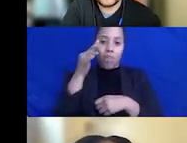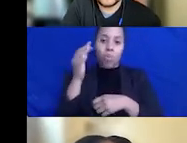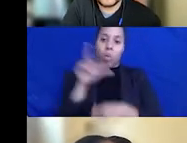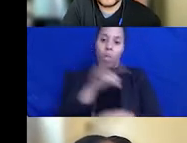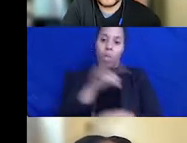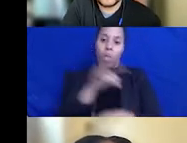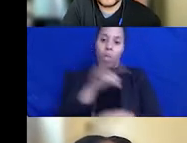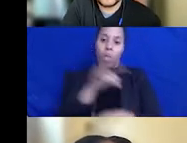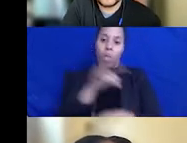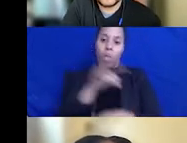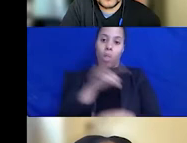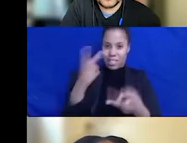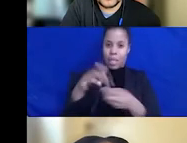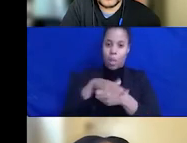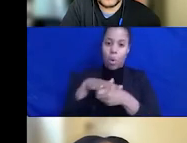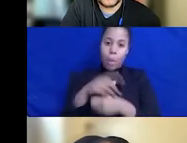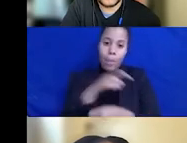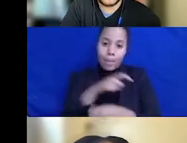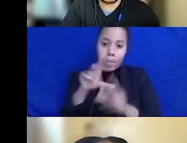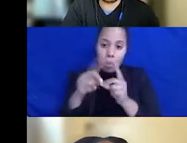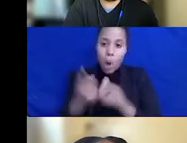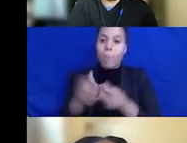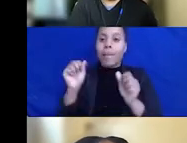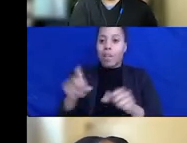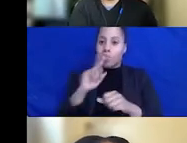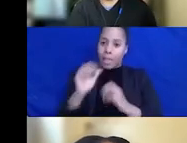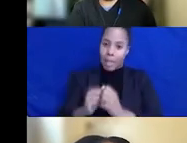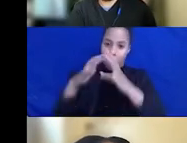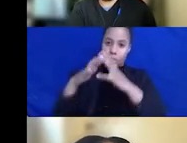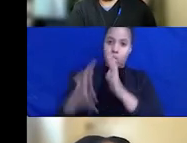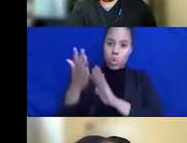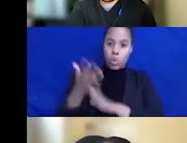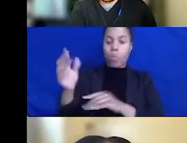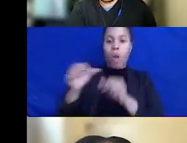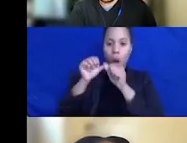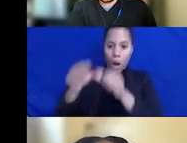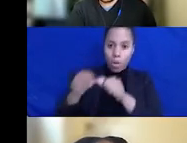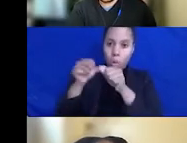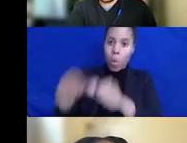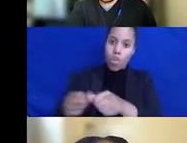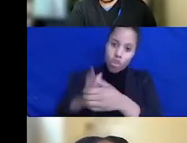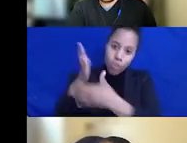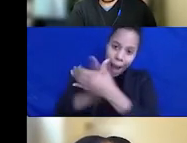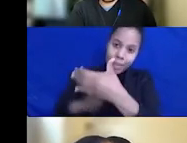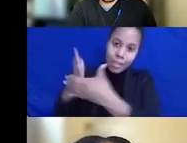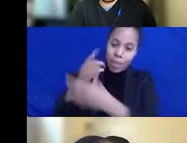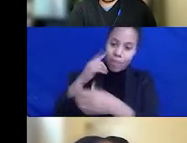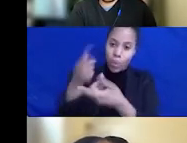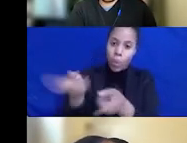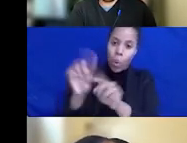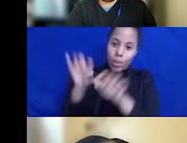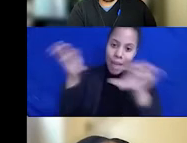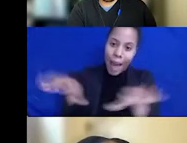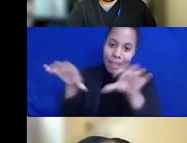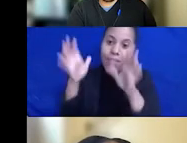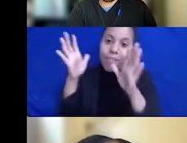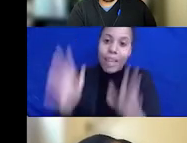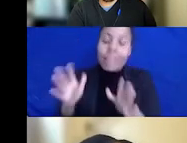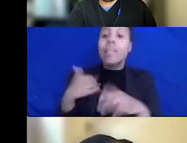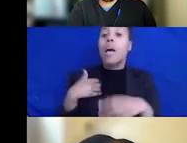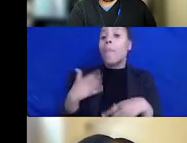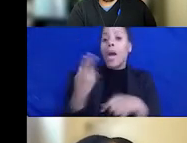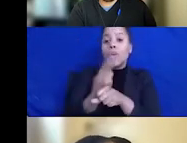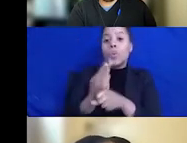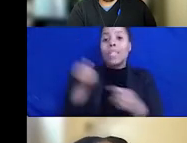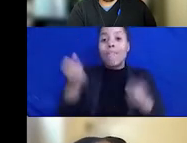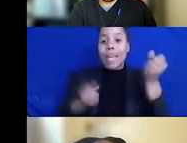know, police departments can really execute the ongoing harassment of activists by conducting, you know, vehicle stops